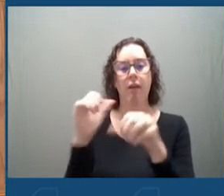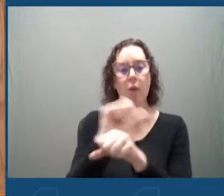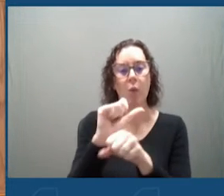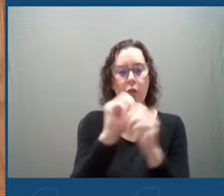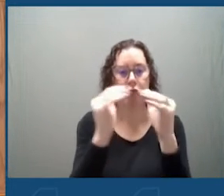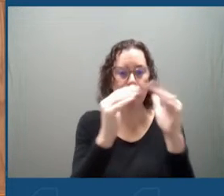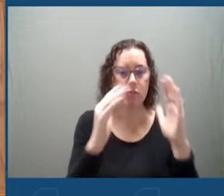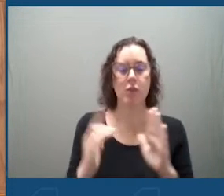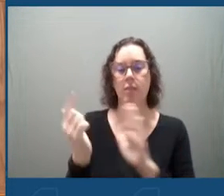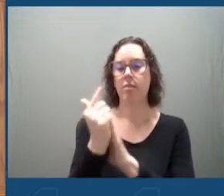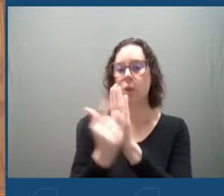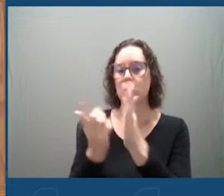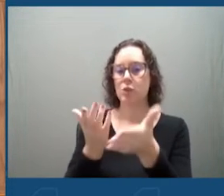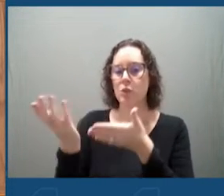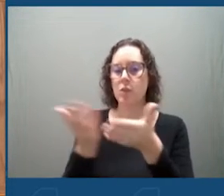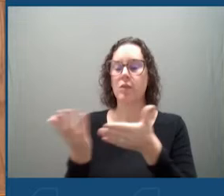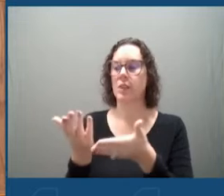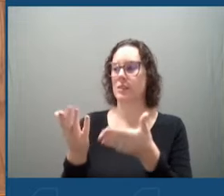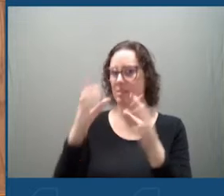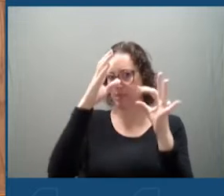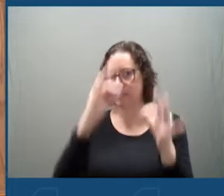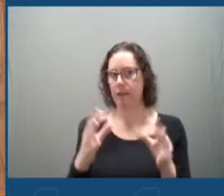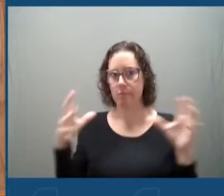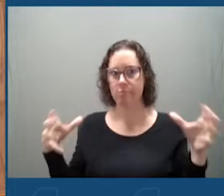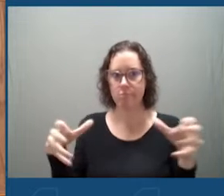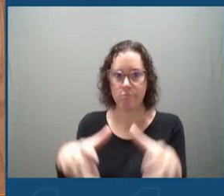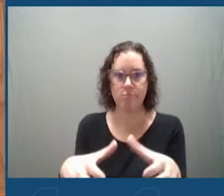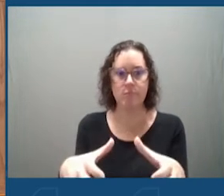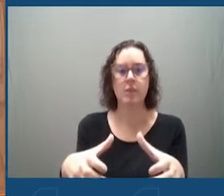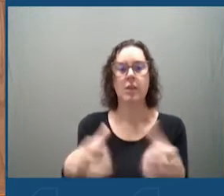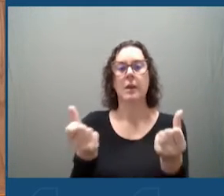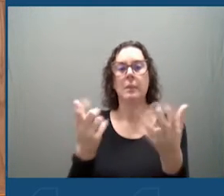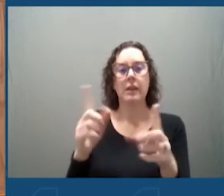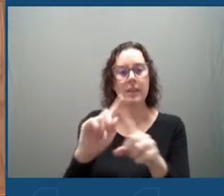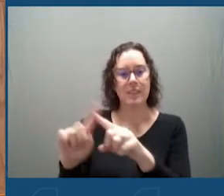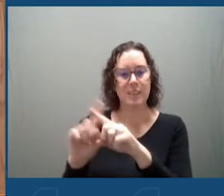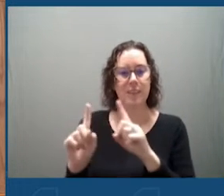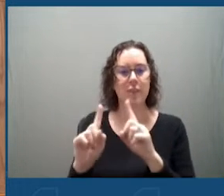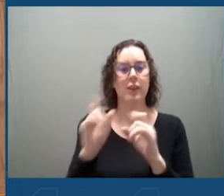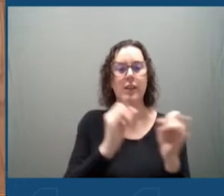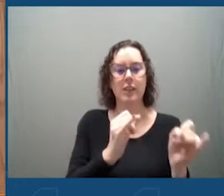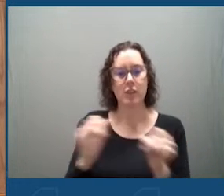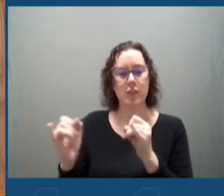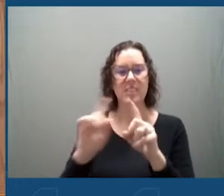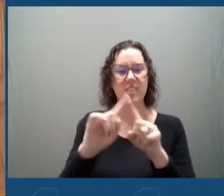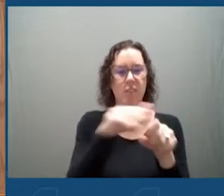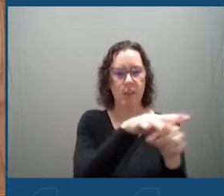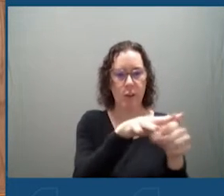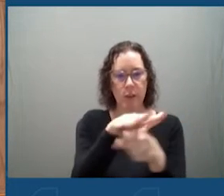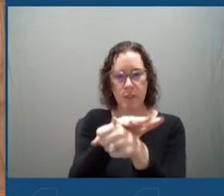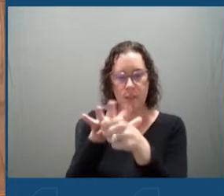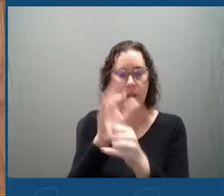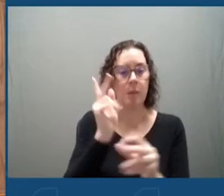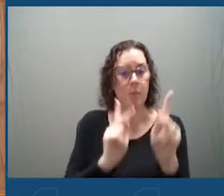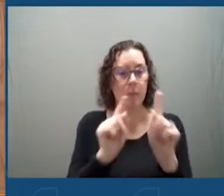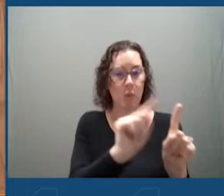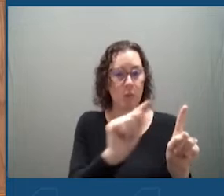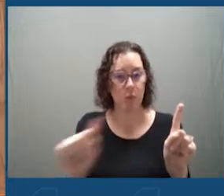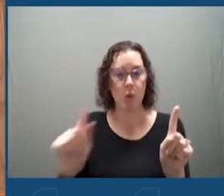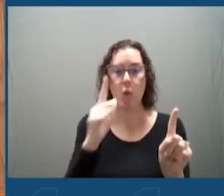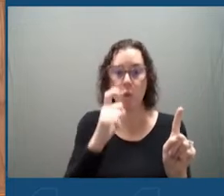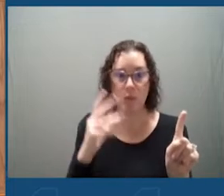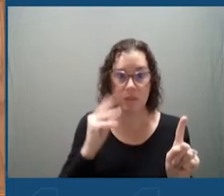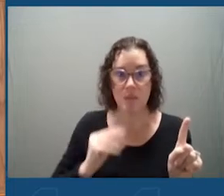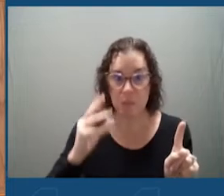joined together to knock on the doors of individuals in Bedford-Stuyvesant and East Flatbush, individuals who were